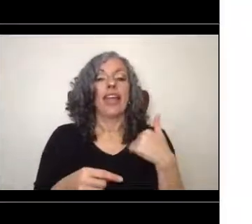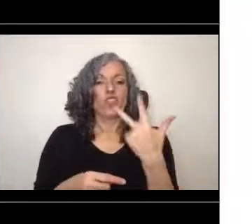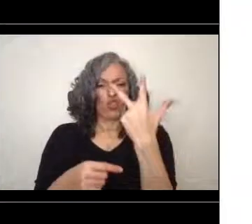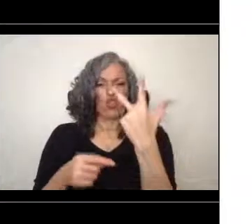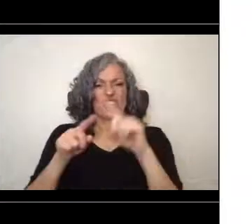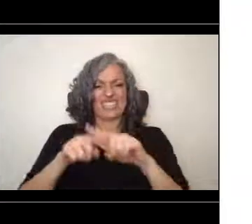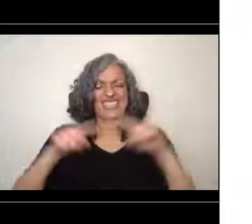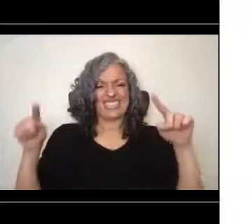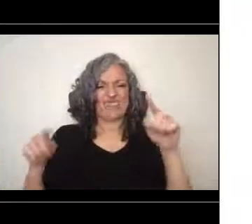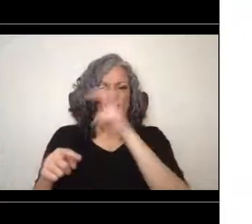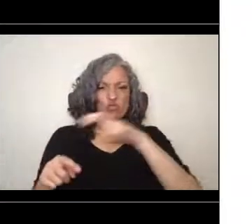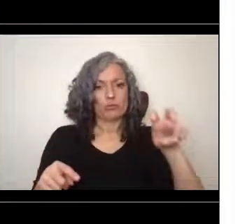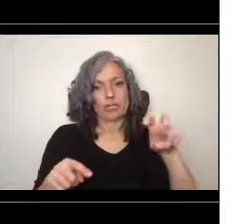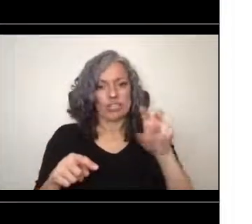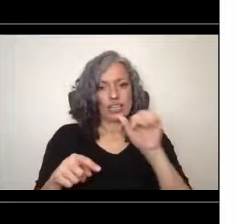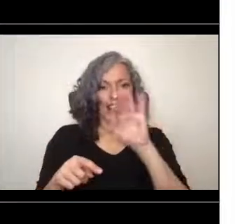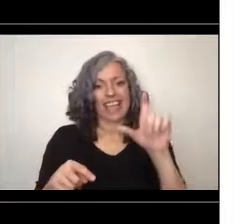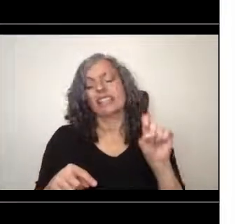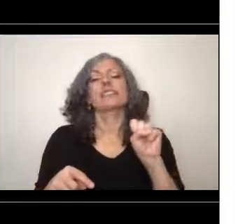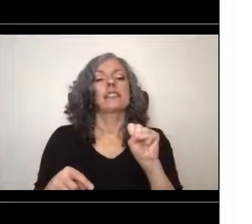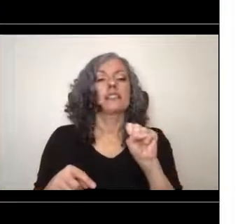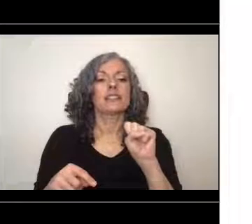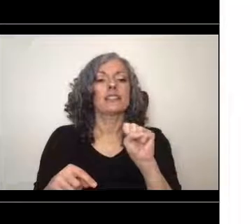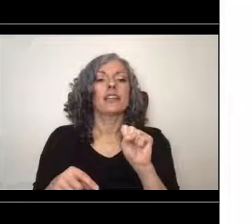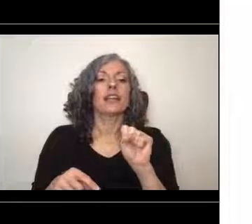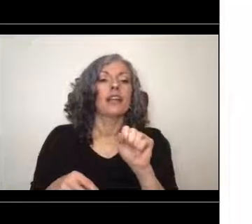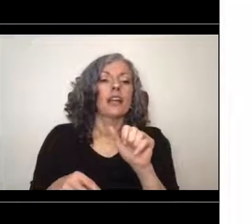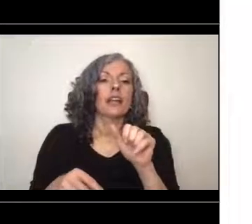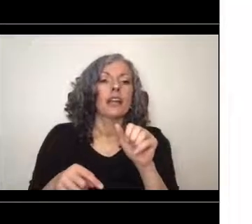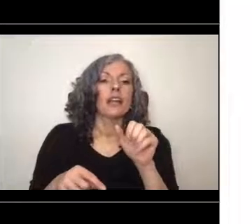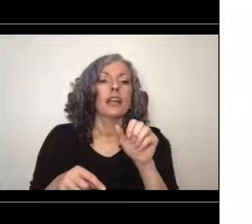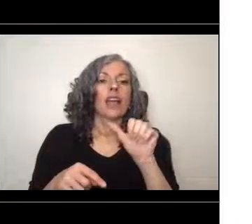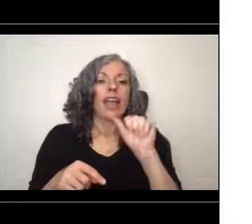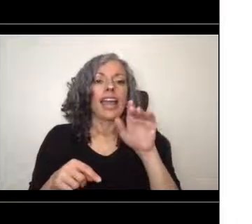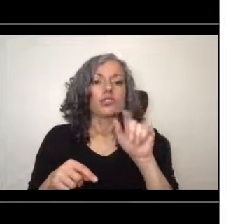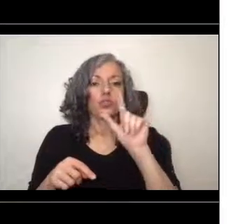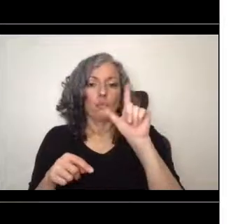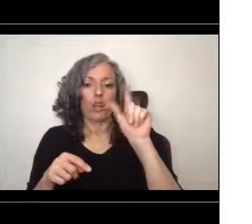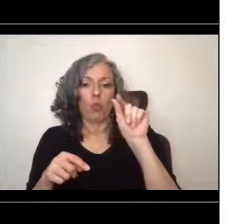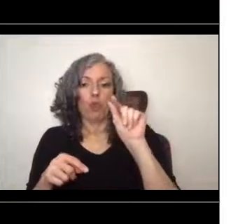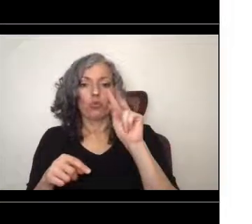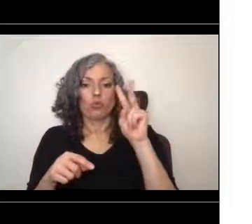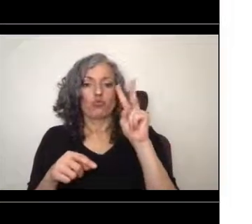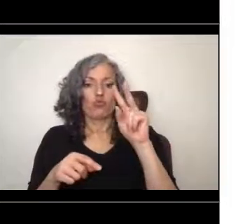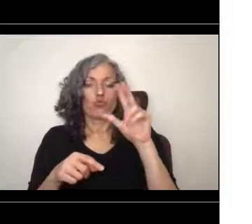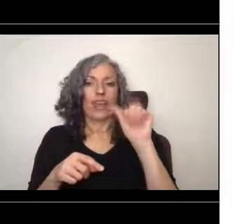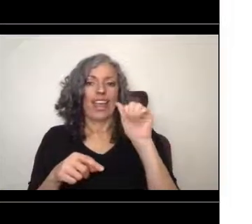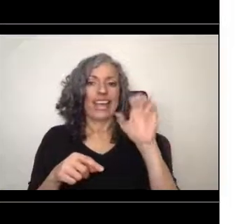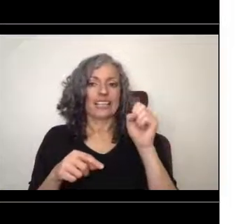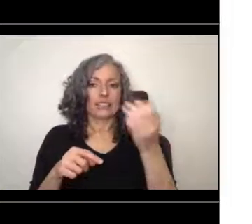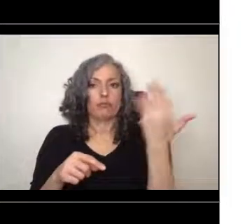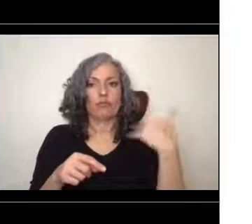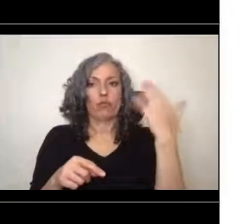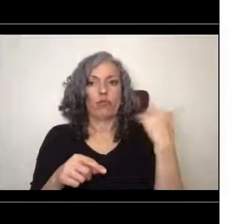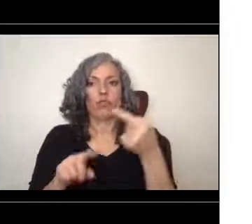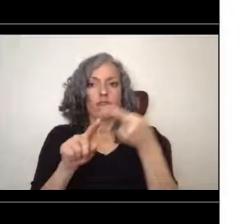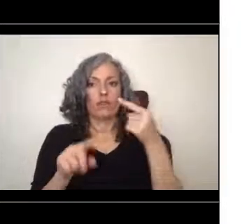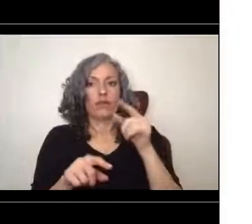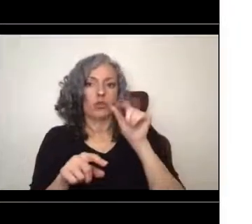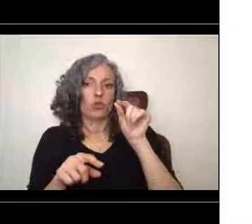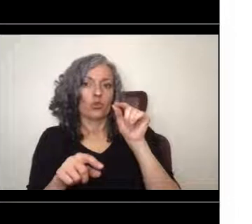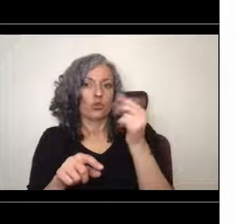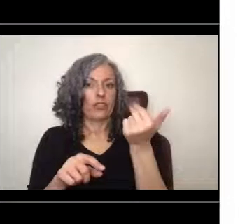21, which was 2 acts ago, was represented by the first 3 bars for 2013 through